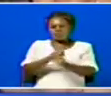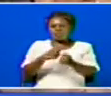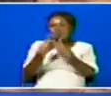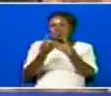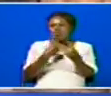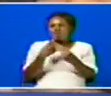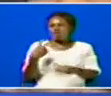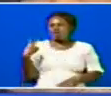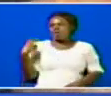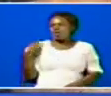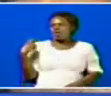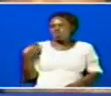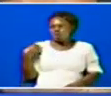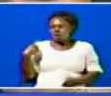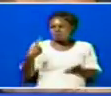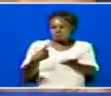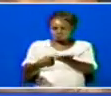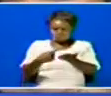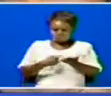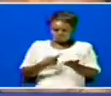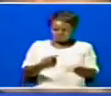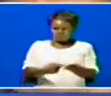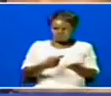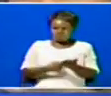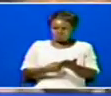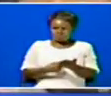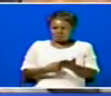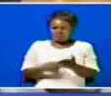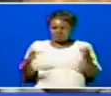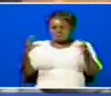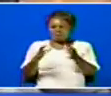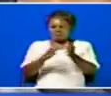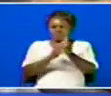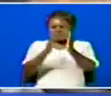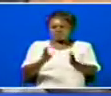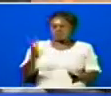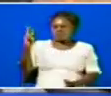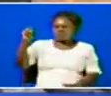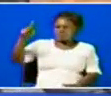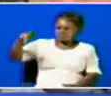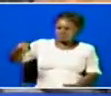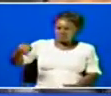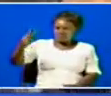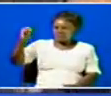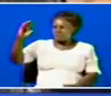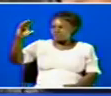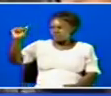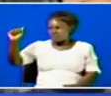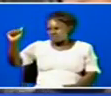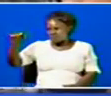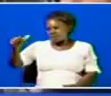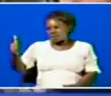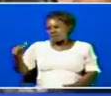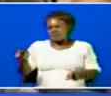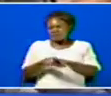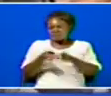and consult, to engage party leadership here, to MPs, other MCS. Now, in this